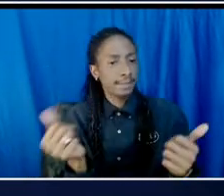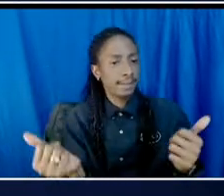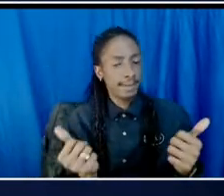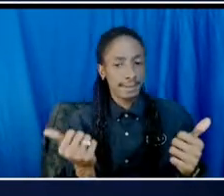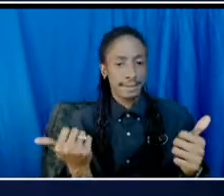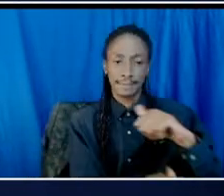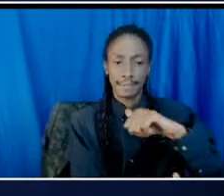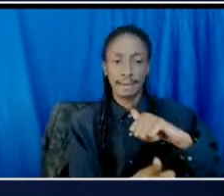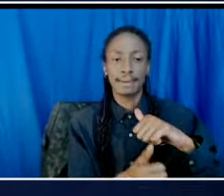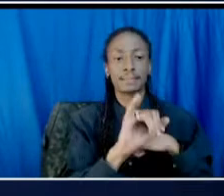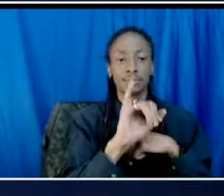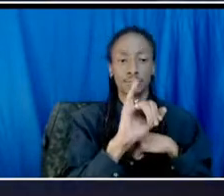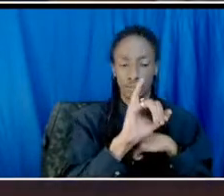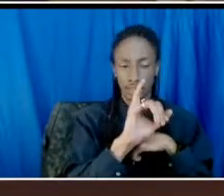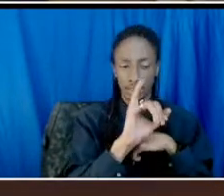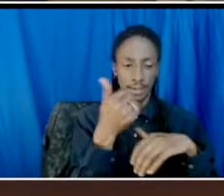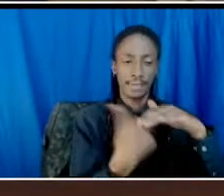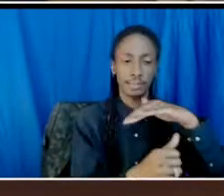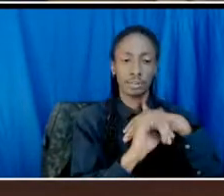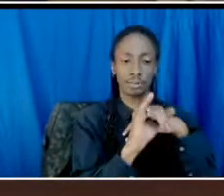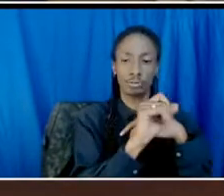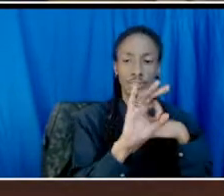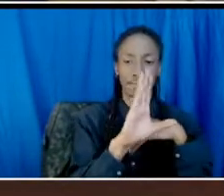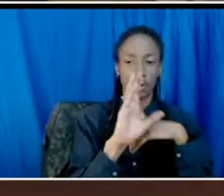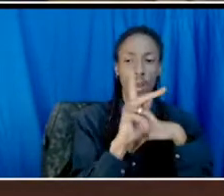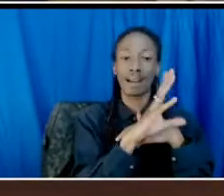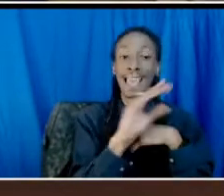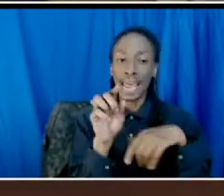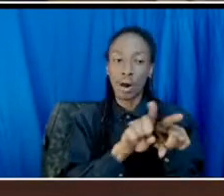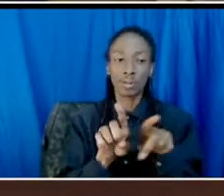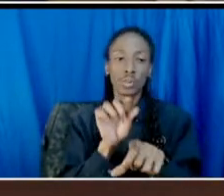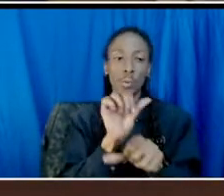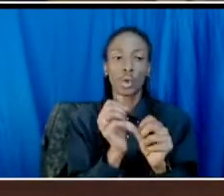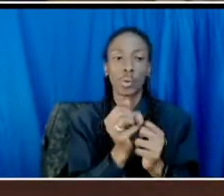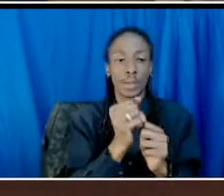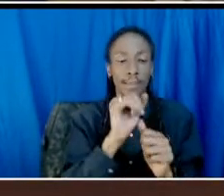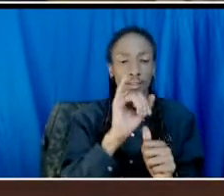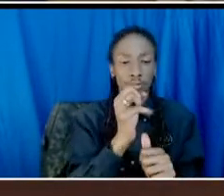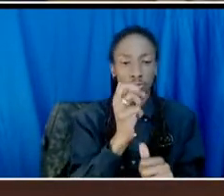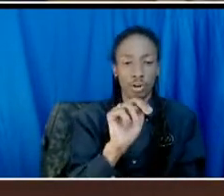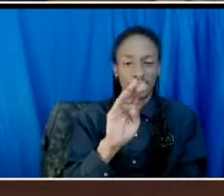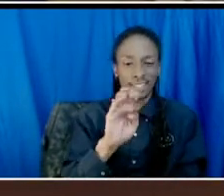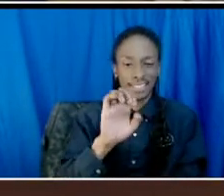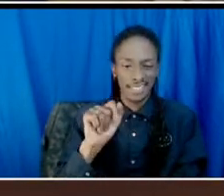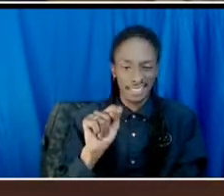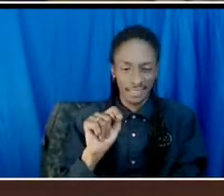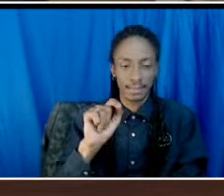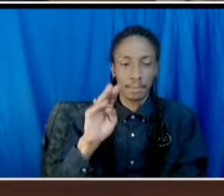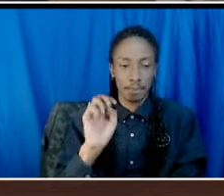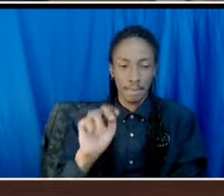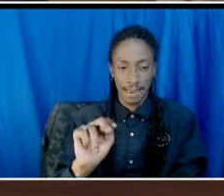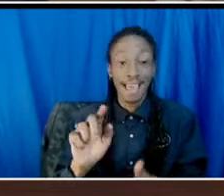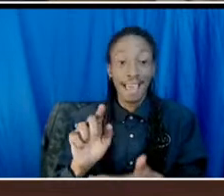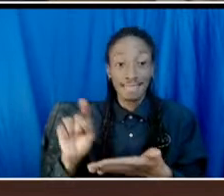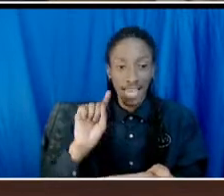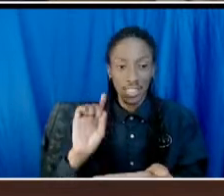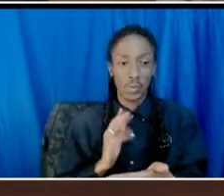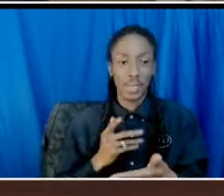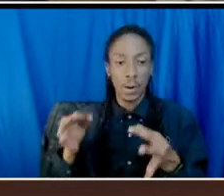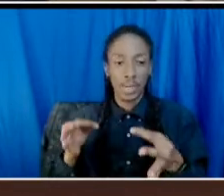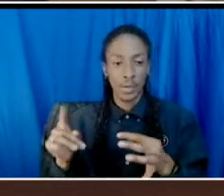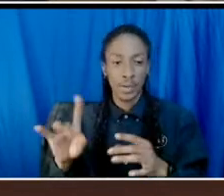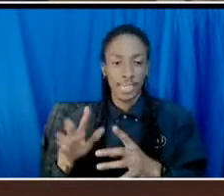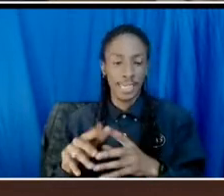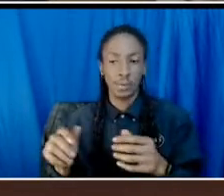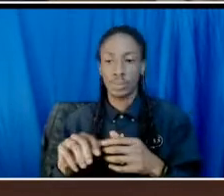Mr. Klukowski also worked with John Eastman, who we showed you at our hearing last week was one of the primary architects of